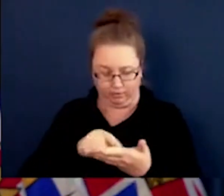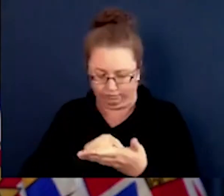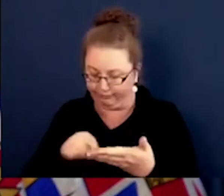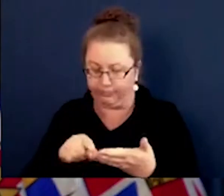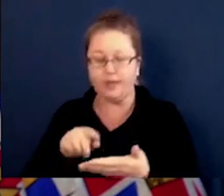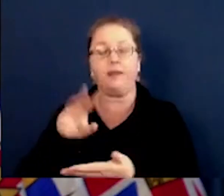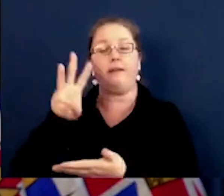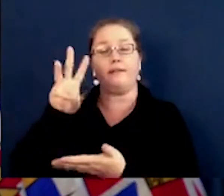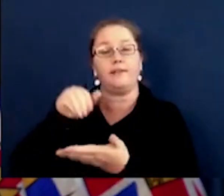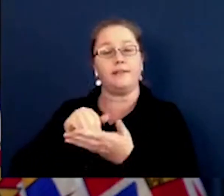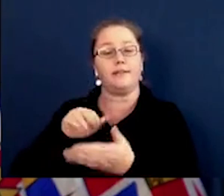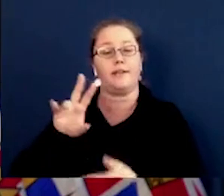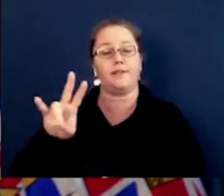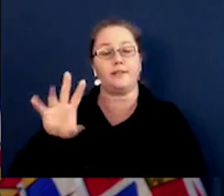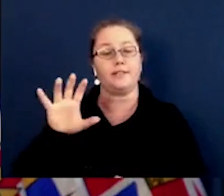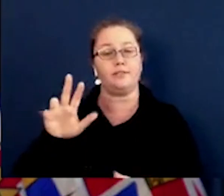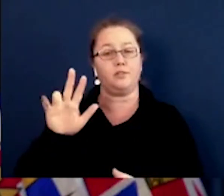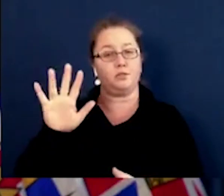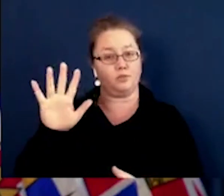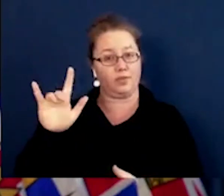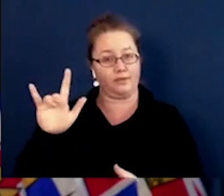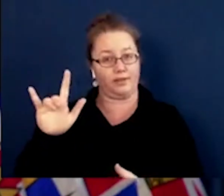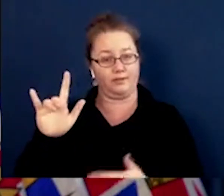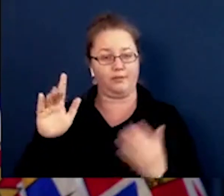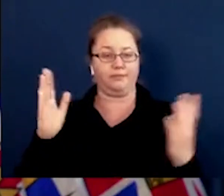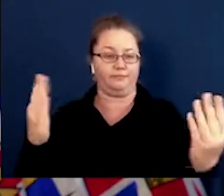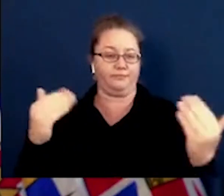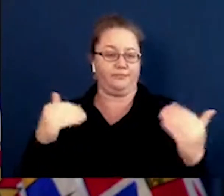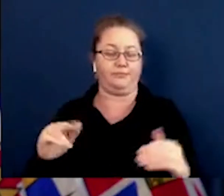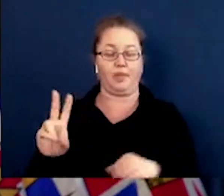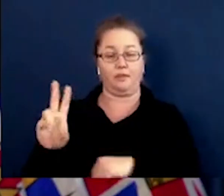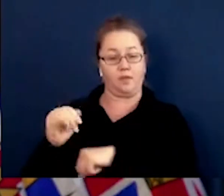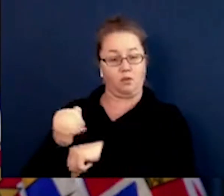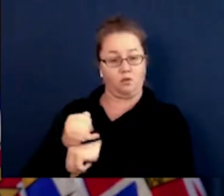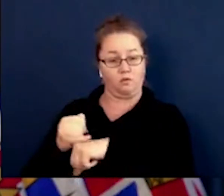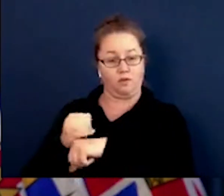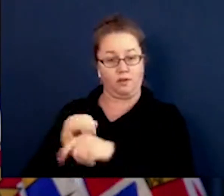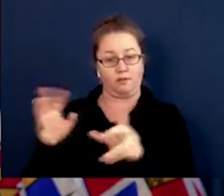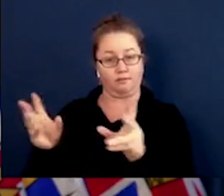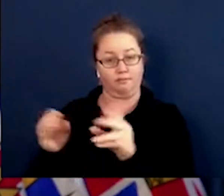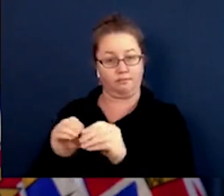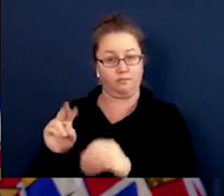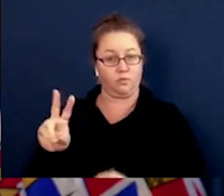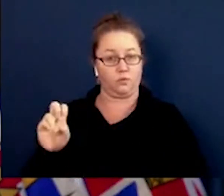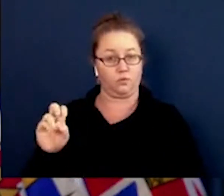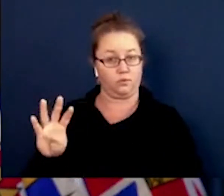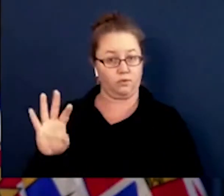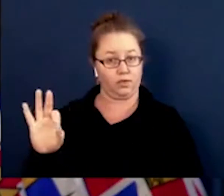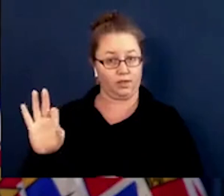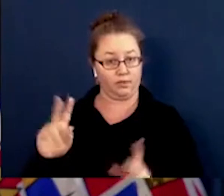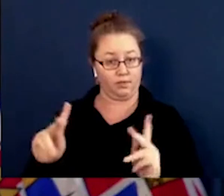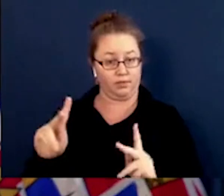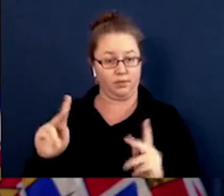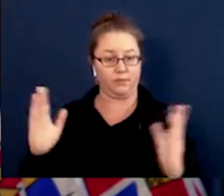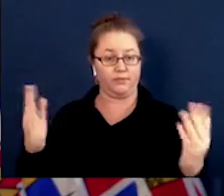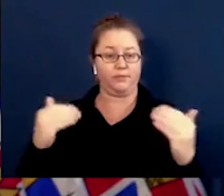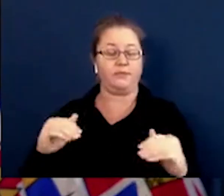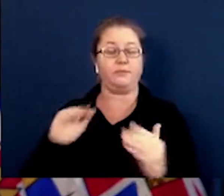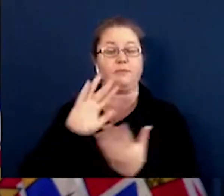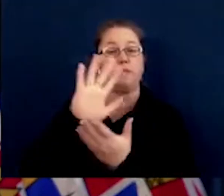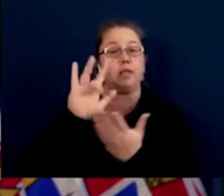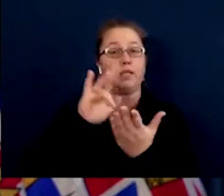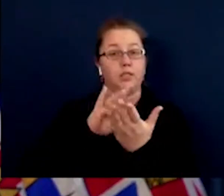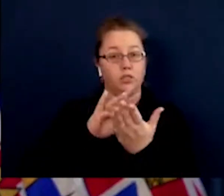sorry, I can't even read my writing, in Fraser Health, 249 people in Vancouver Island,